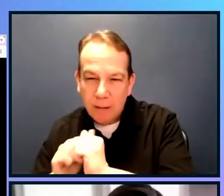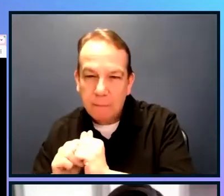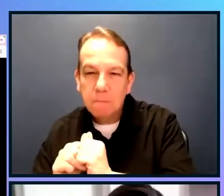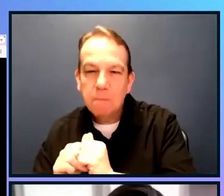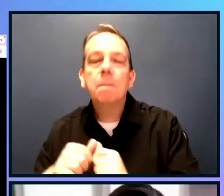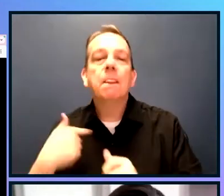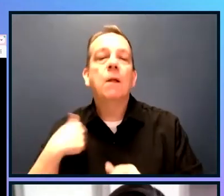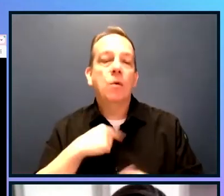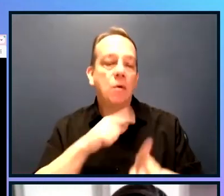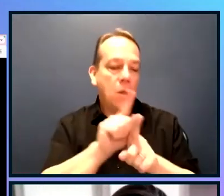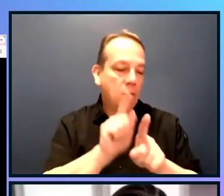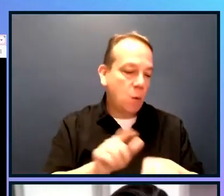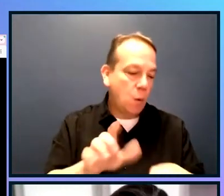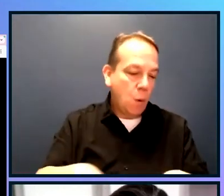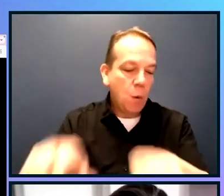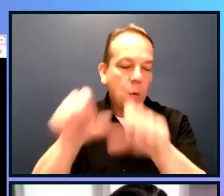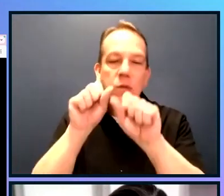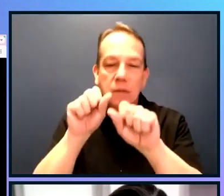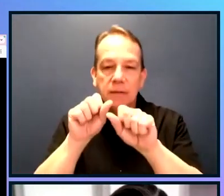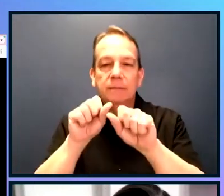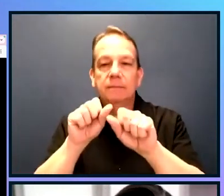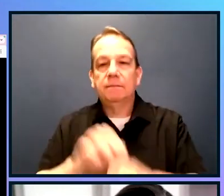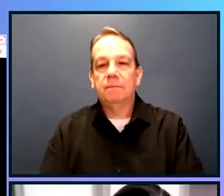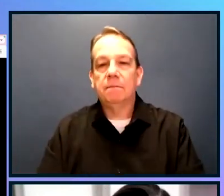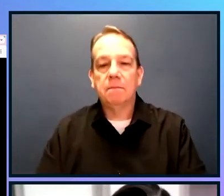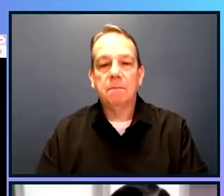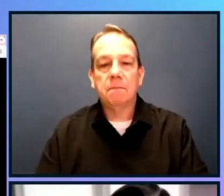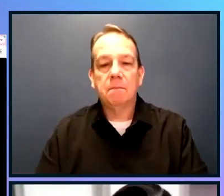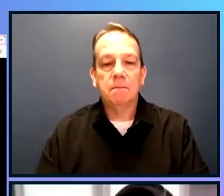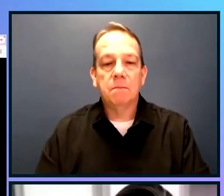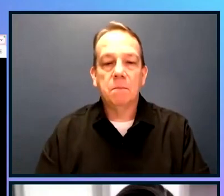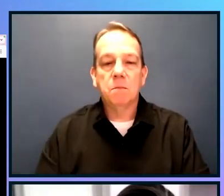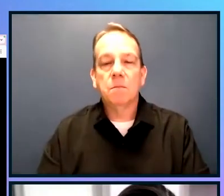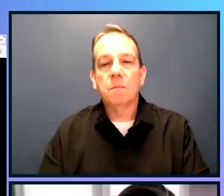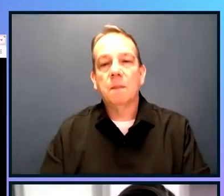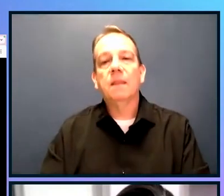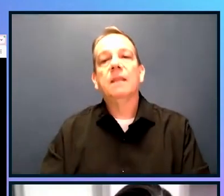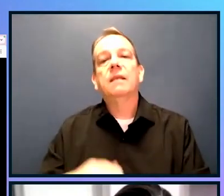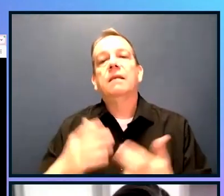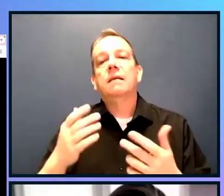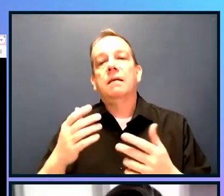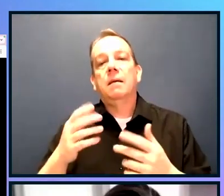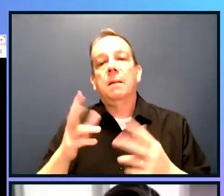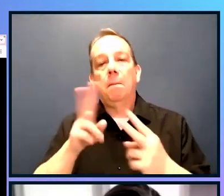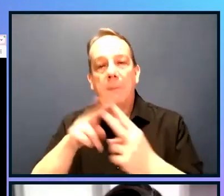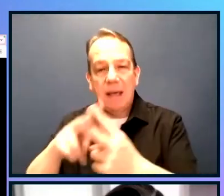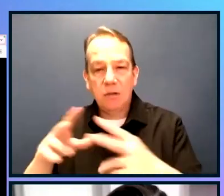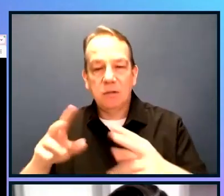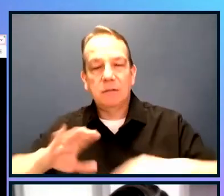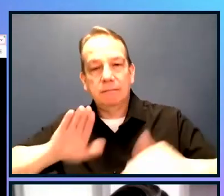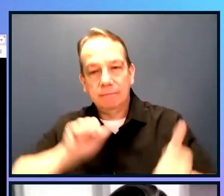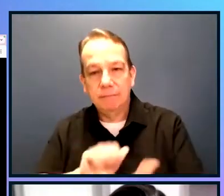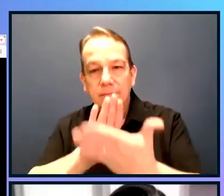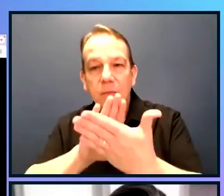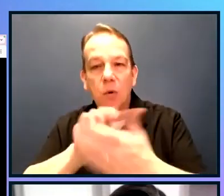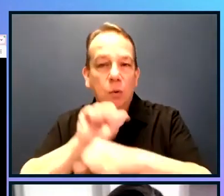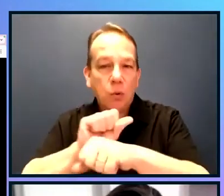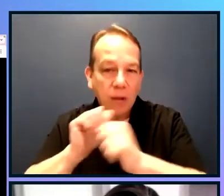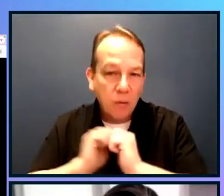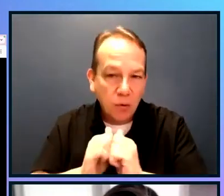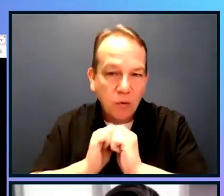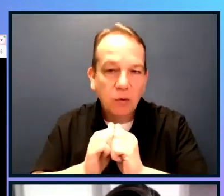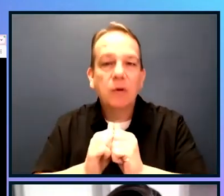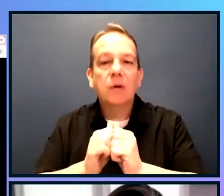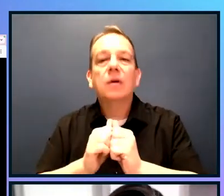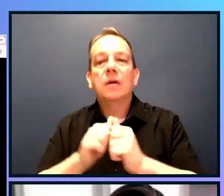hosted bike bashes with pairs of coaching and champions working together on a queue